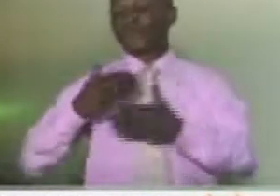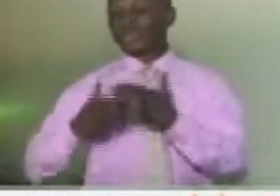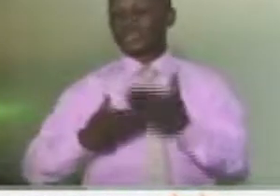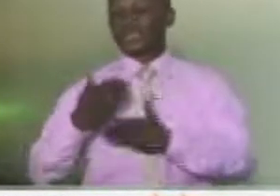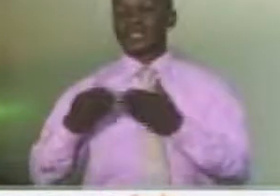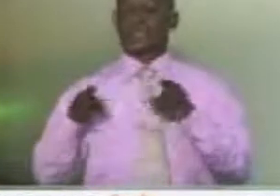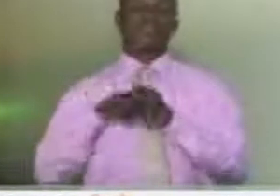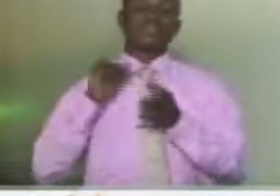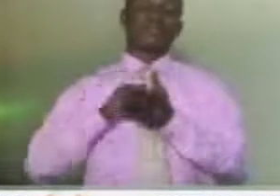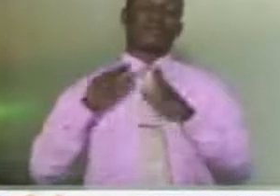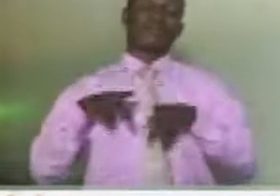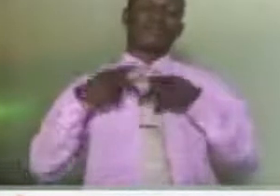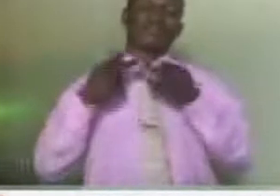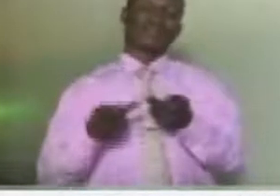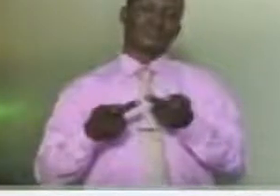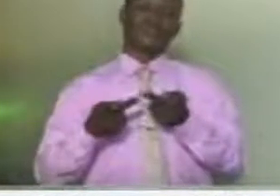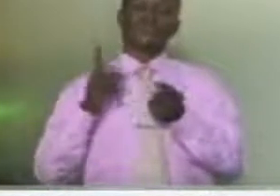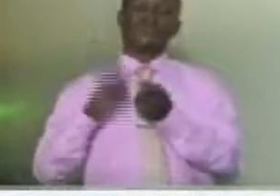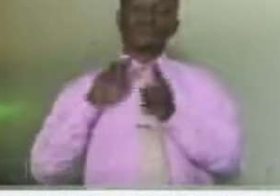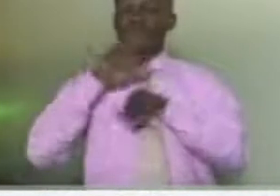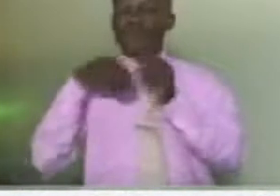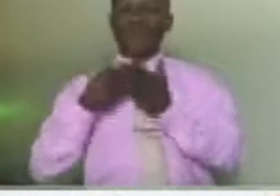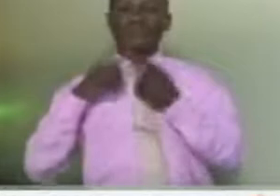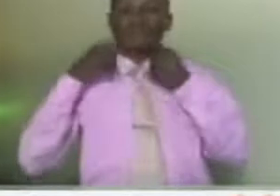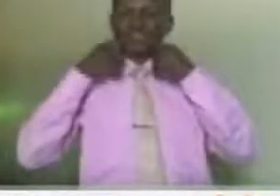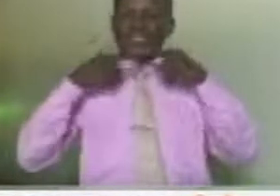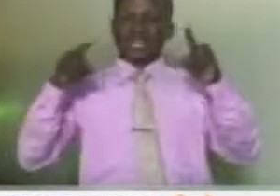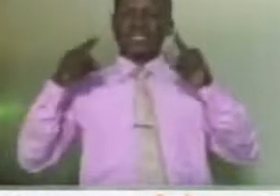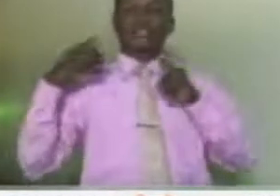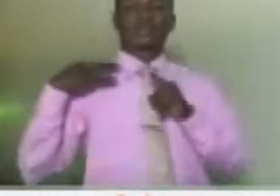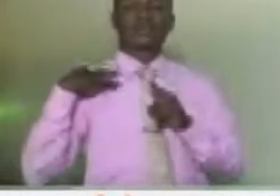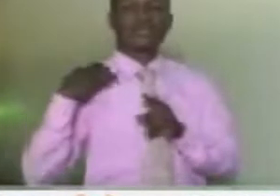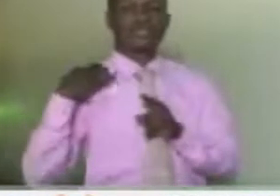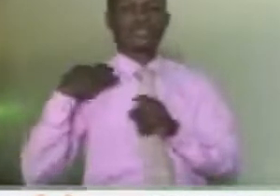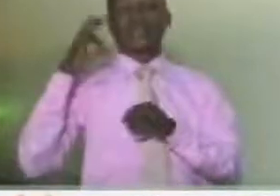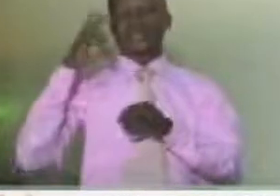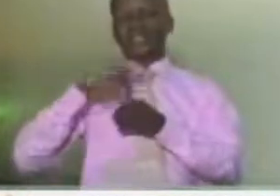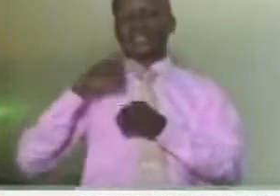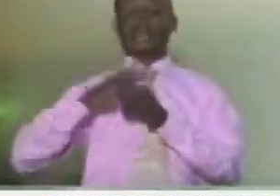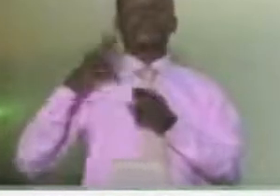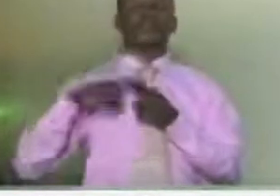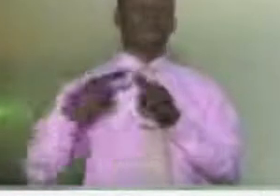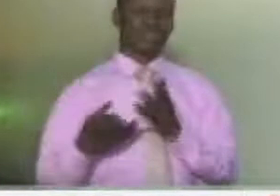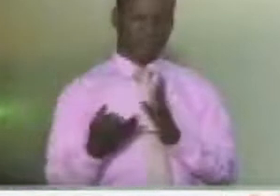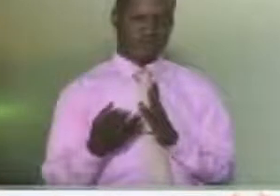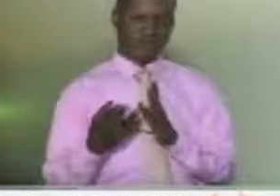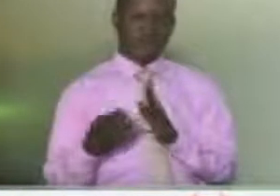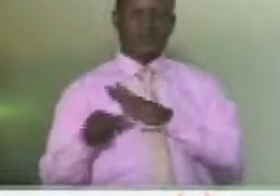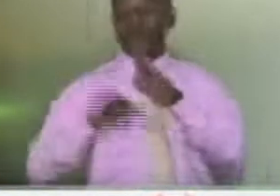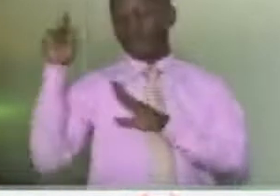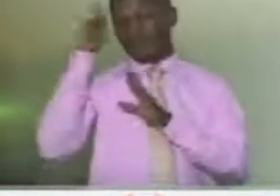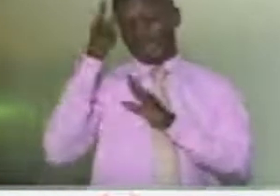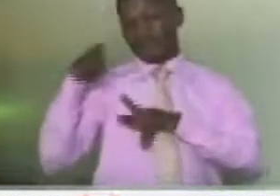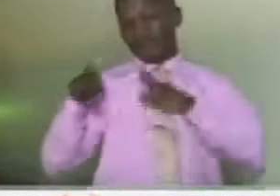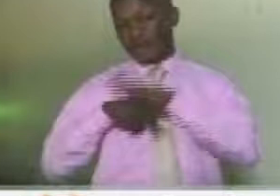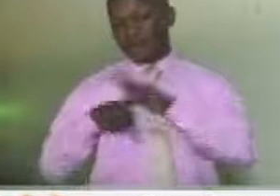politicians from compelling polling officials to declare fabricated election results. Early conduct of party primaries and submission of list